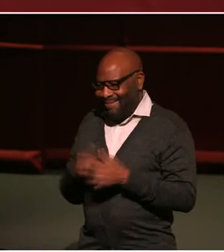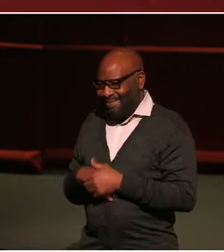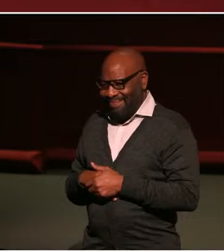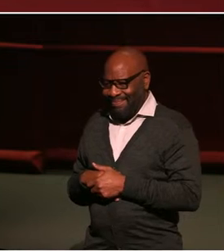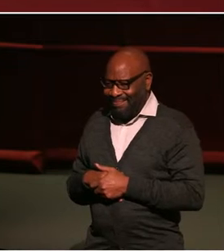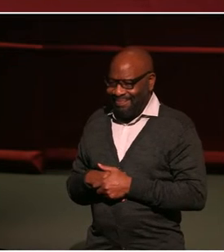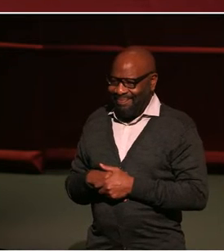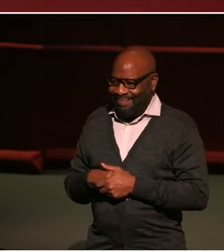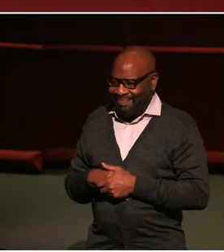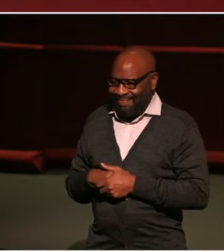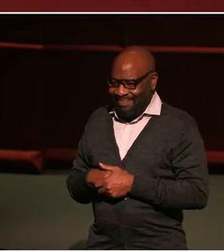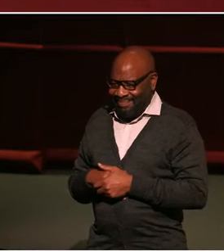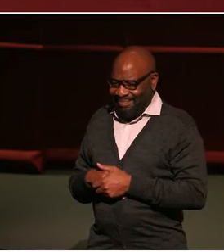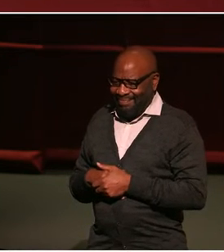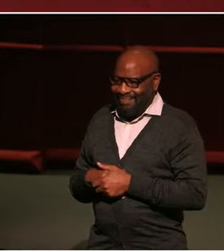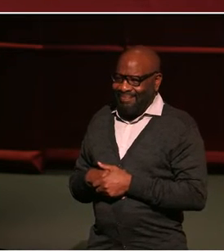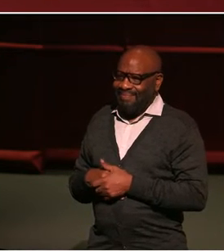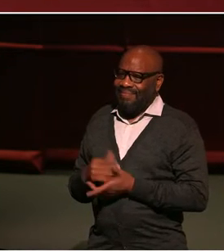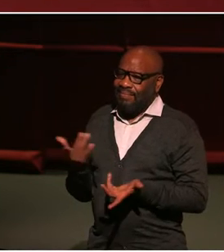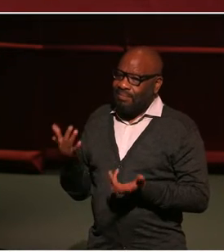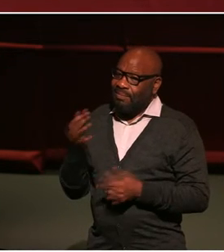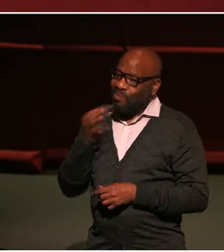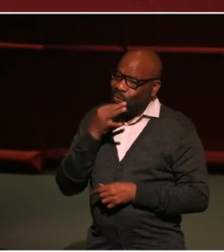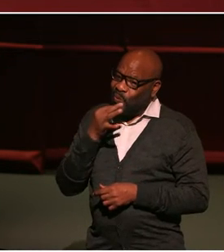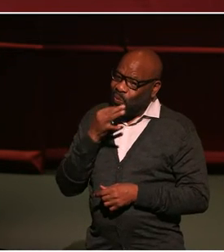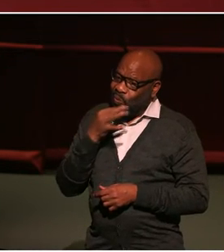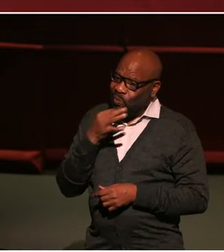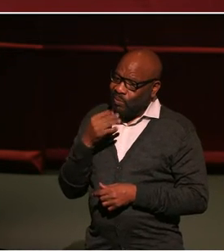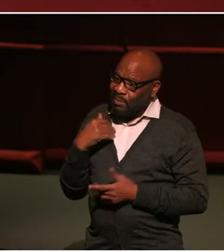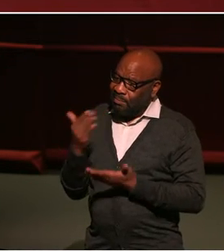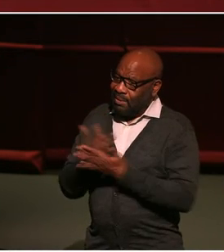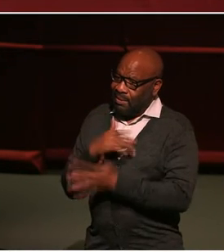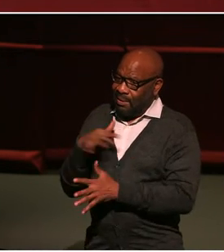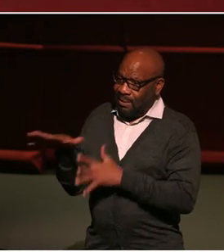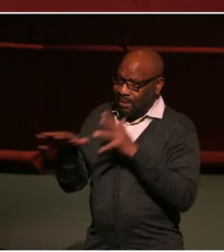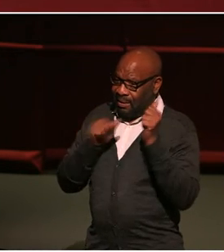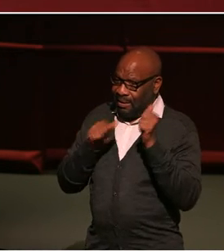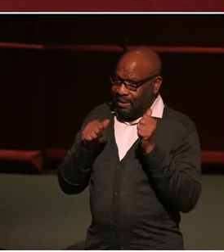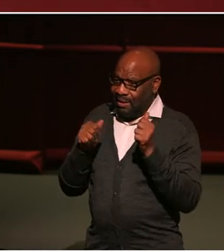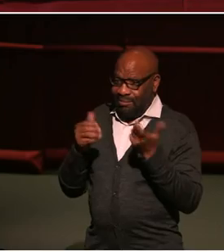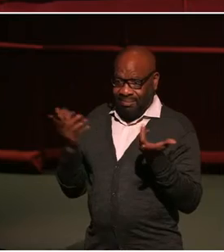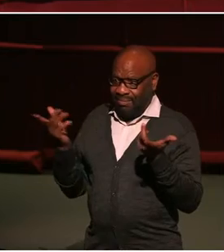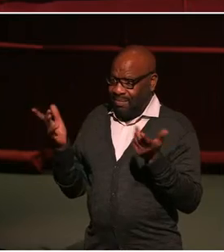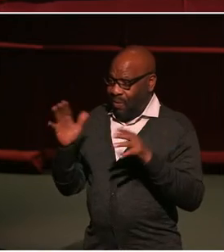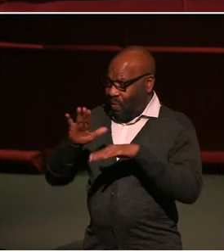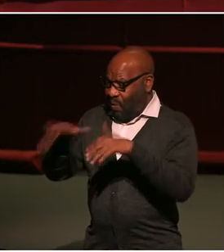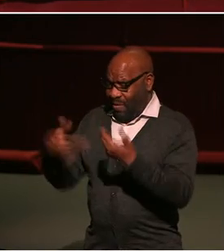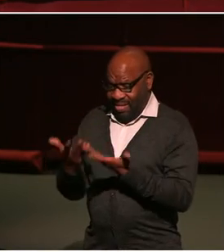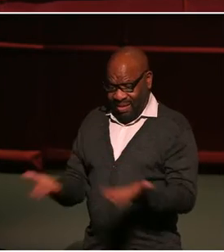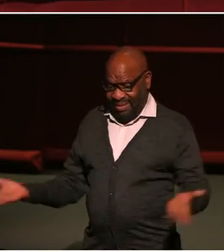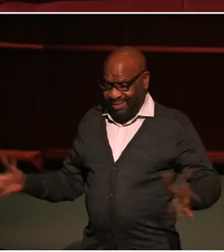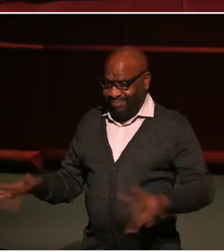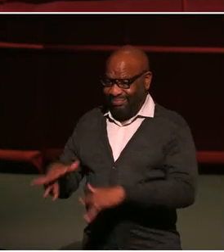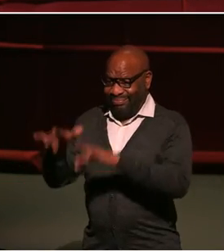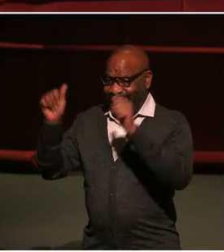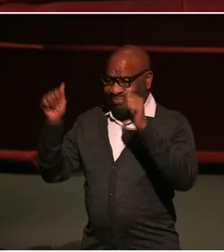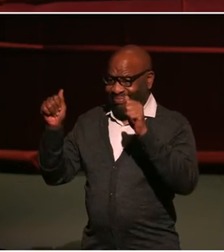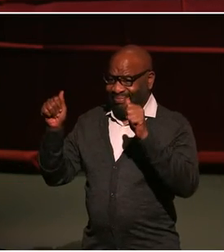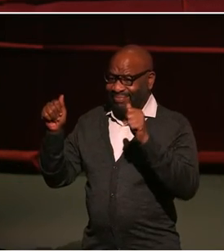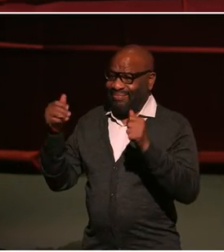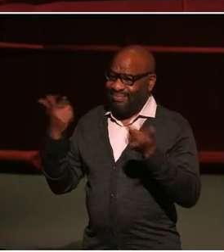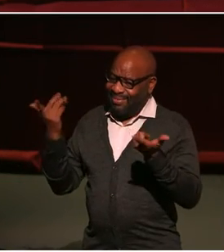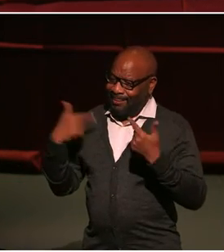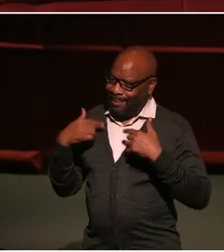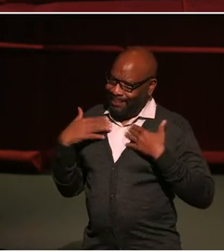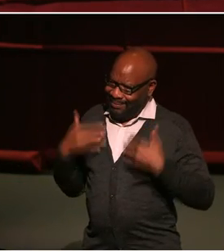And pretty soon, before I leave, I'll have nothing. Yeah. Not even this body that I live in, you know?